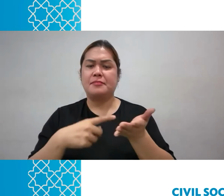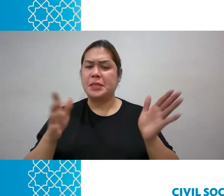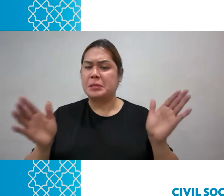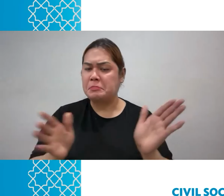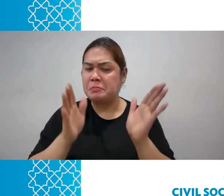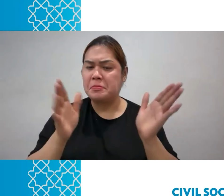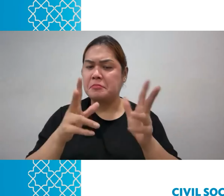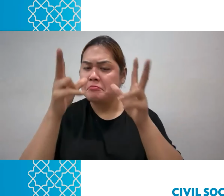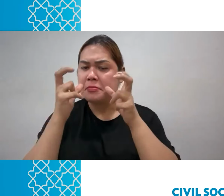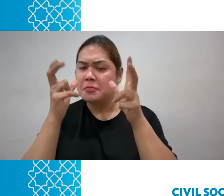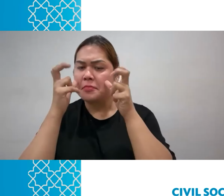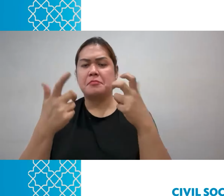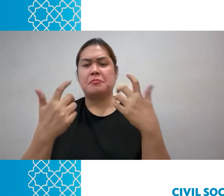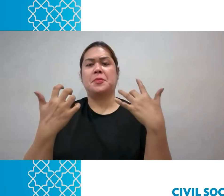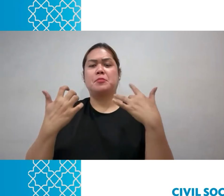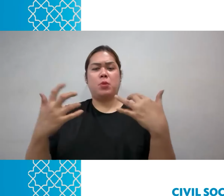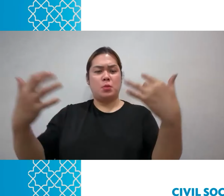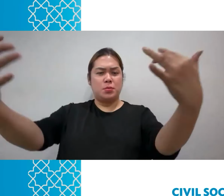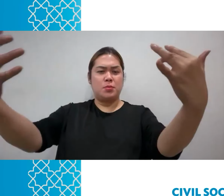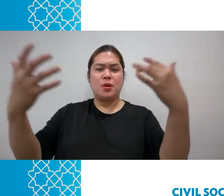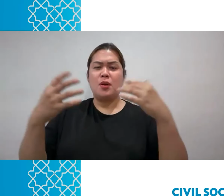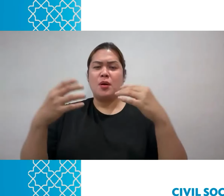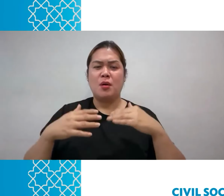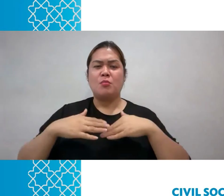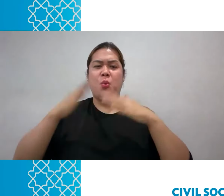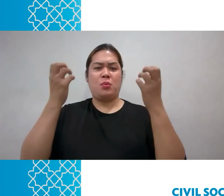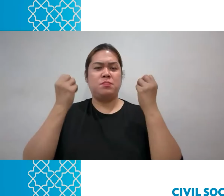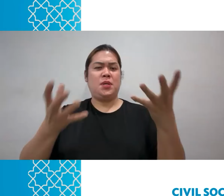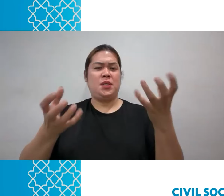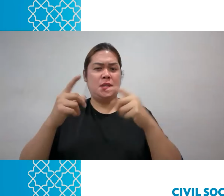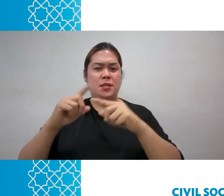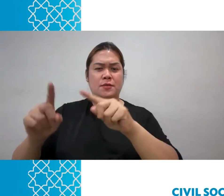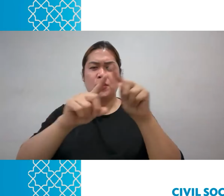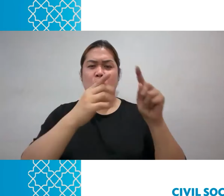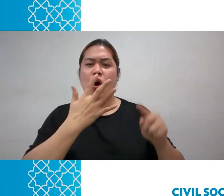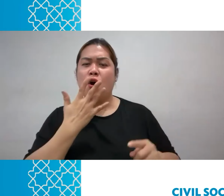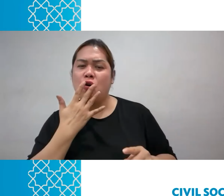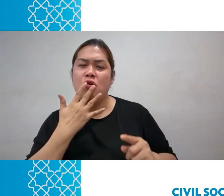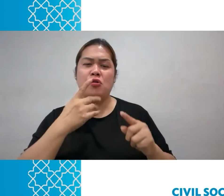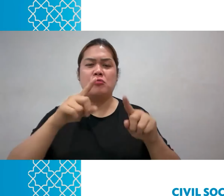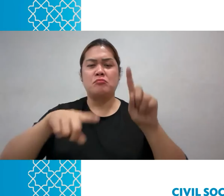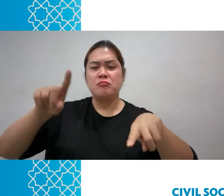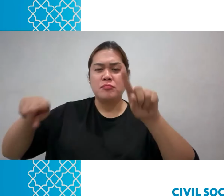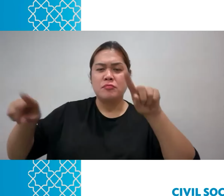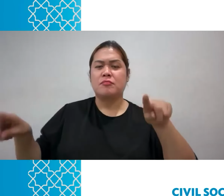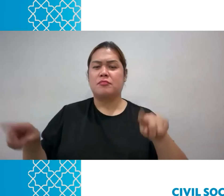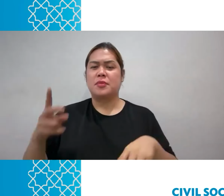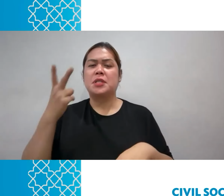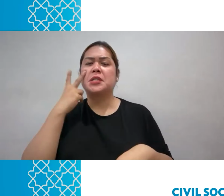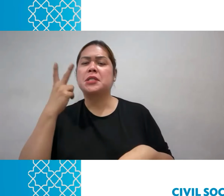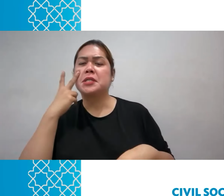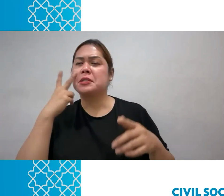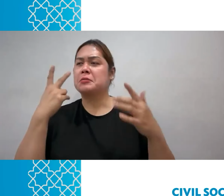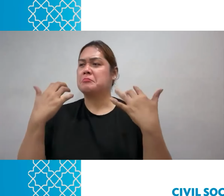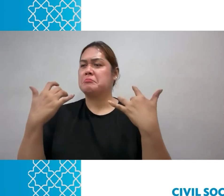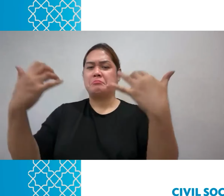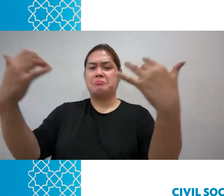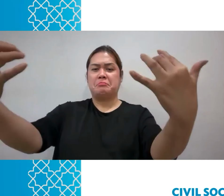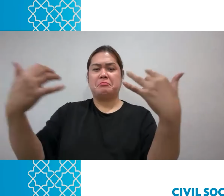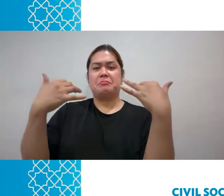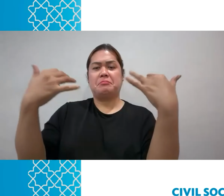because there are so many different colors that we can see from the audience. But I think